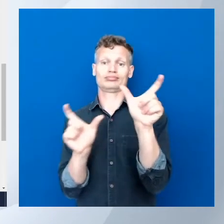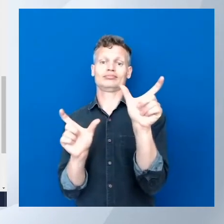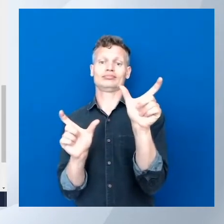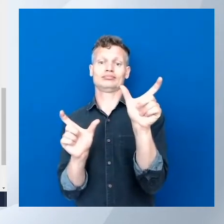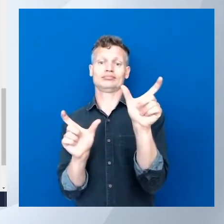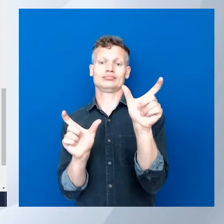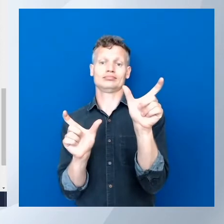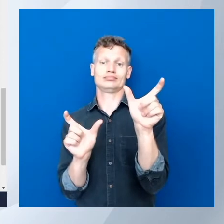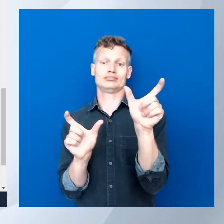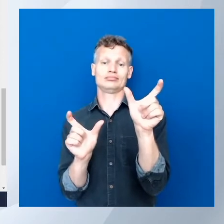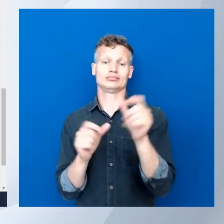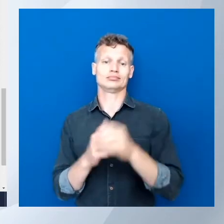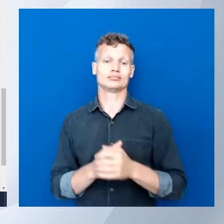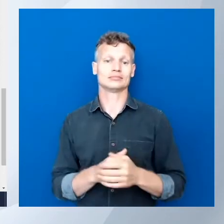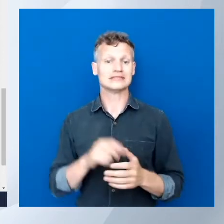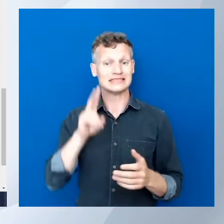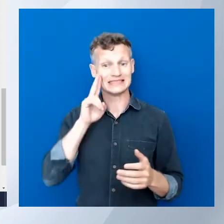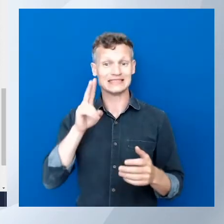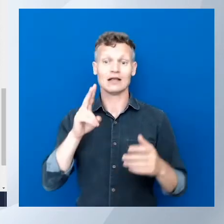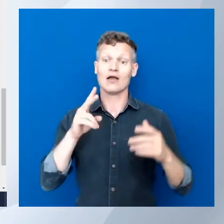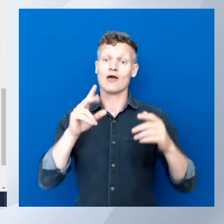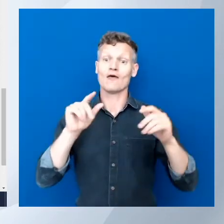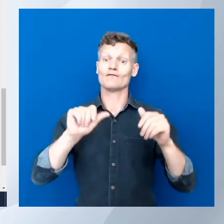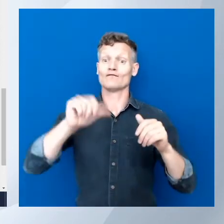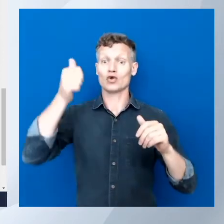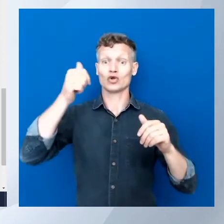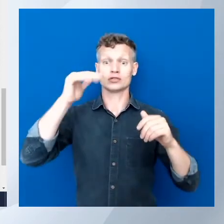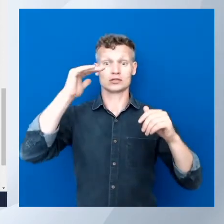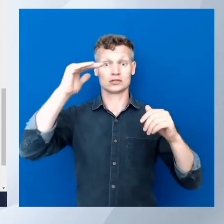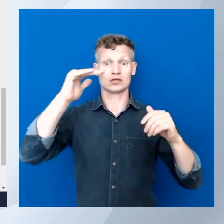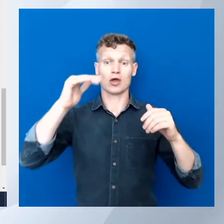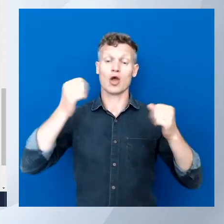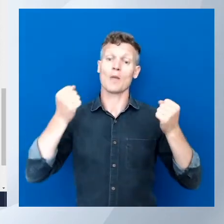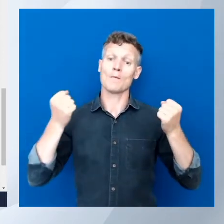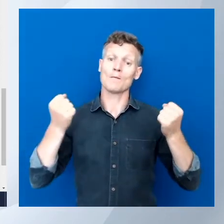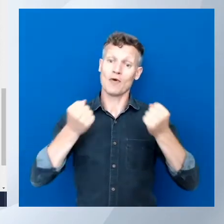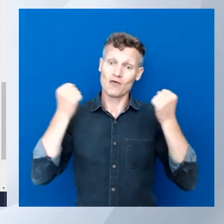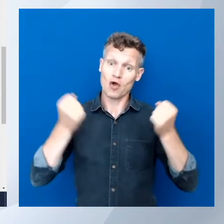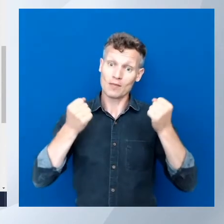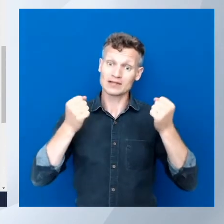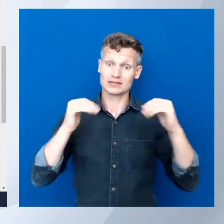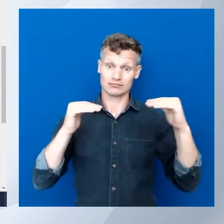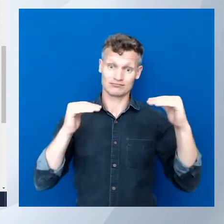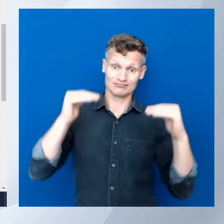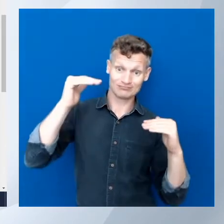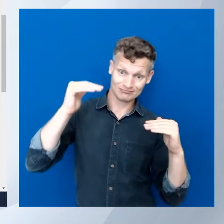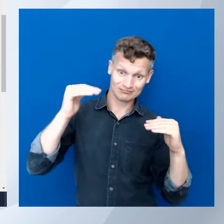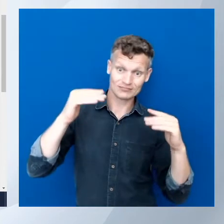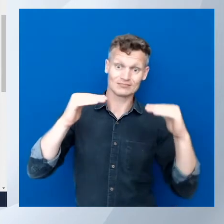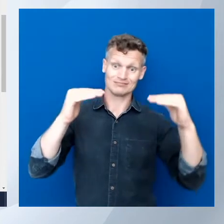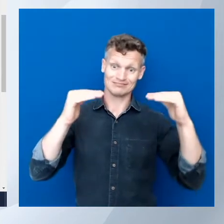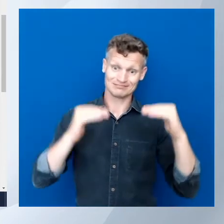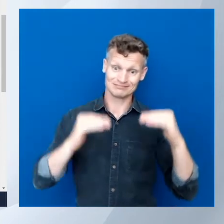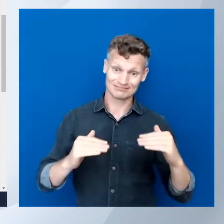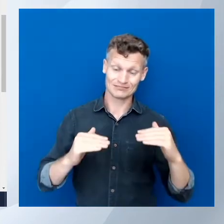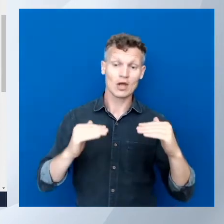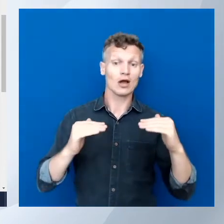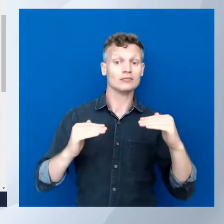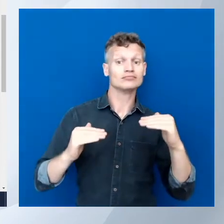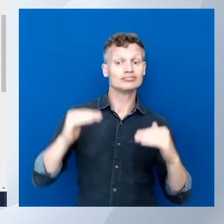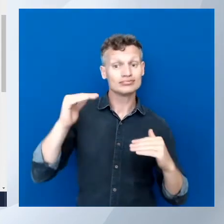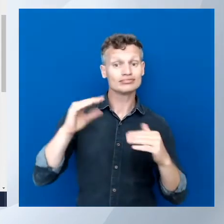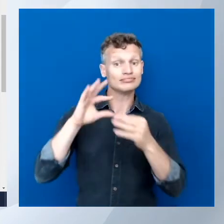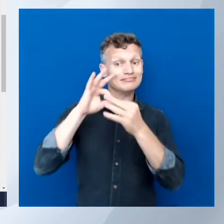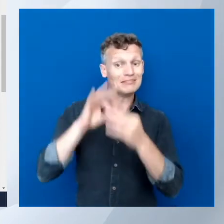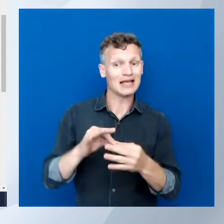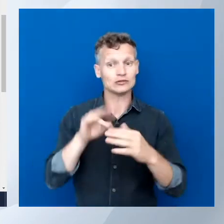and the second one is disparity in predictions. Let's go over each of one of them and take a look at what happens